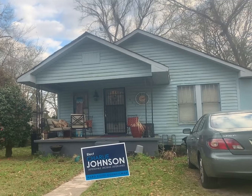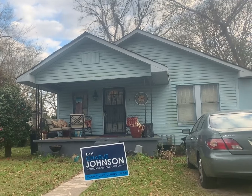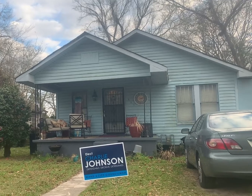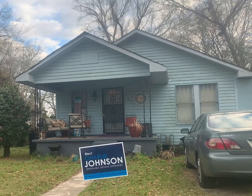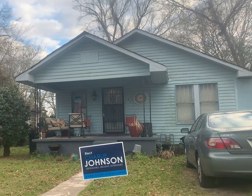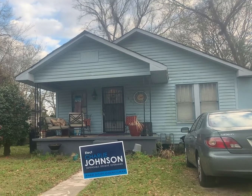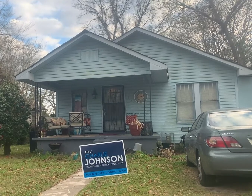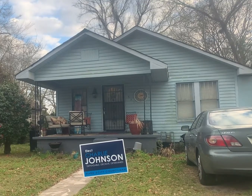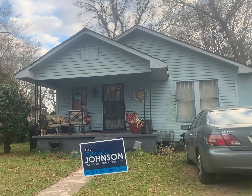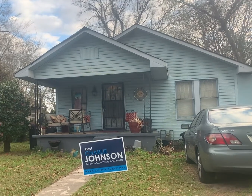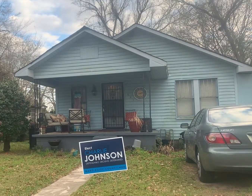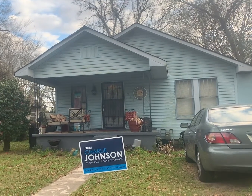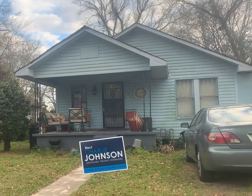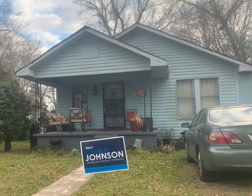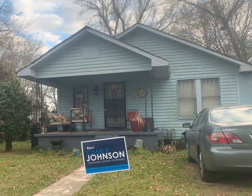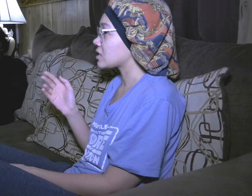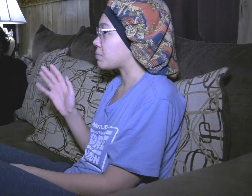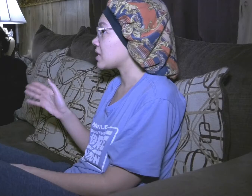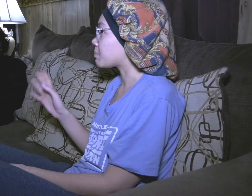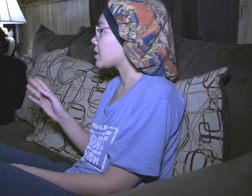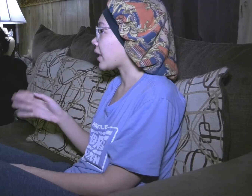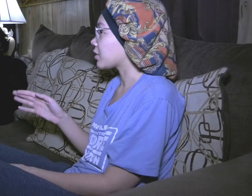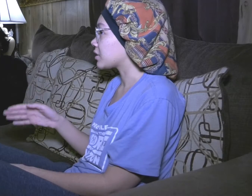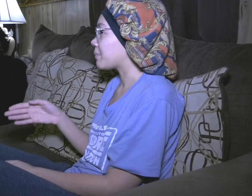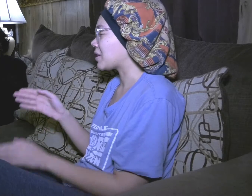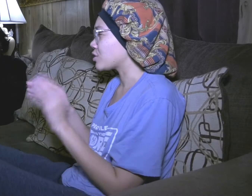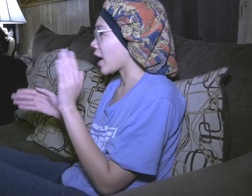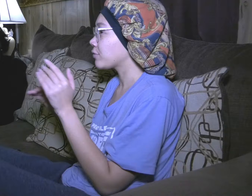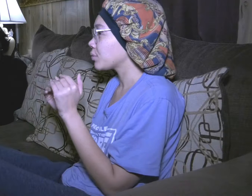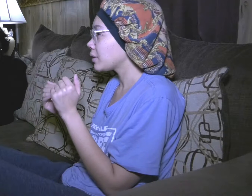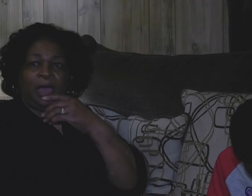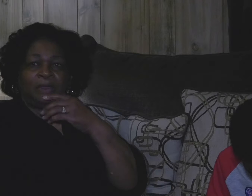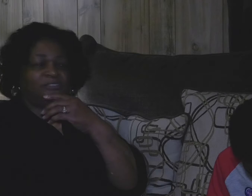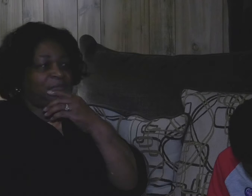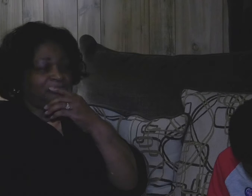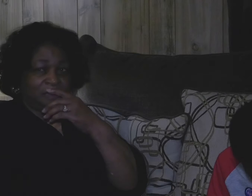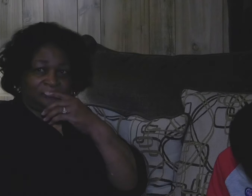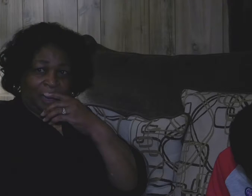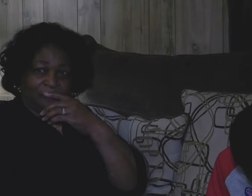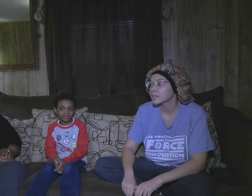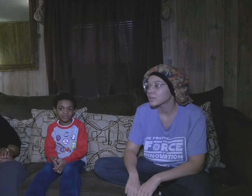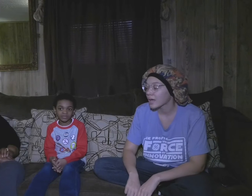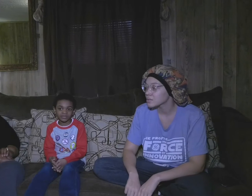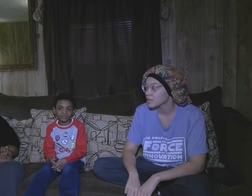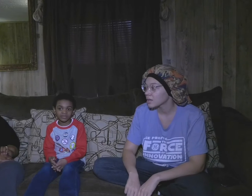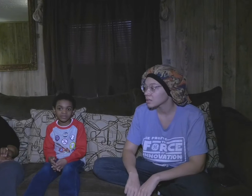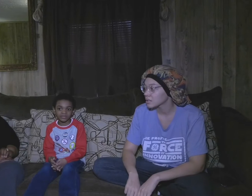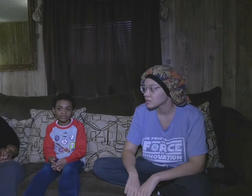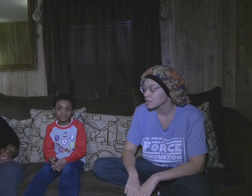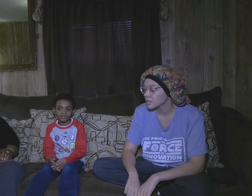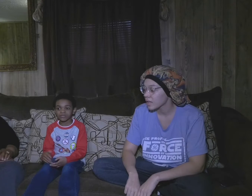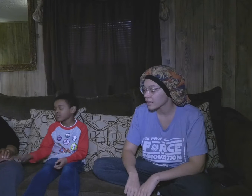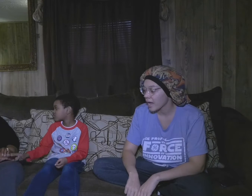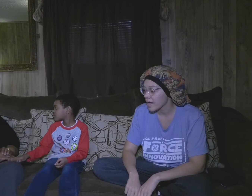Because he asked her to wear a mask. Norma Duncan is a grandmother of eight in Hattiesburg, Mississippi. I don't know if she's two years old. This month, her